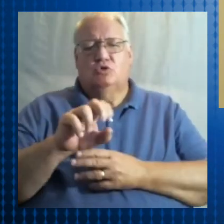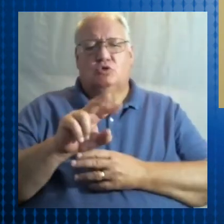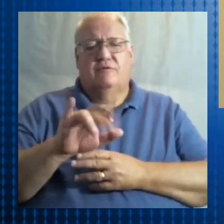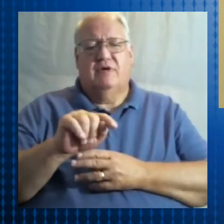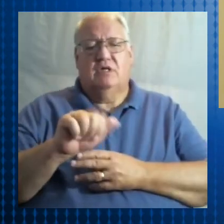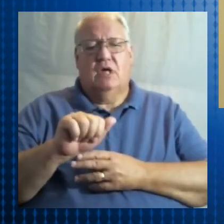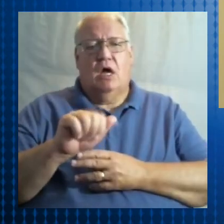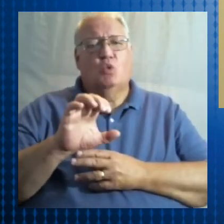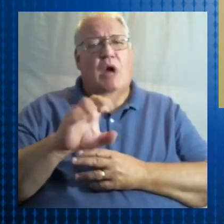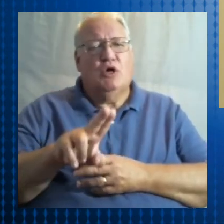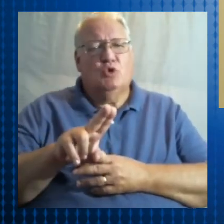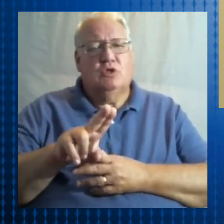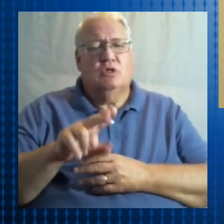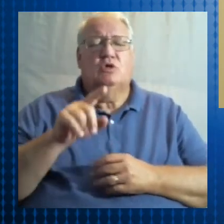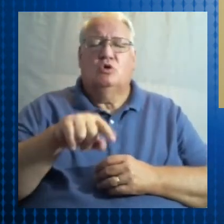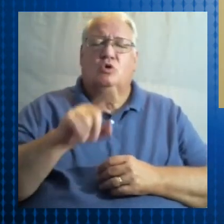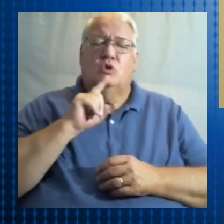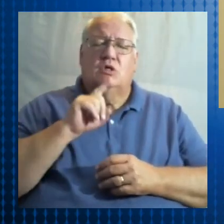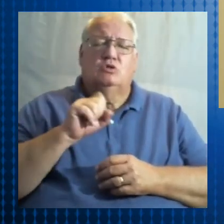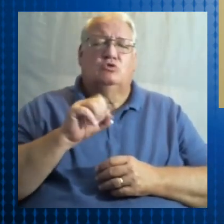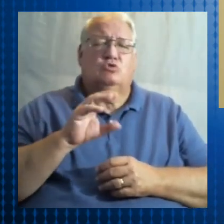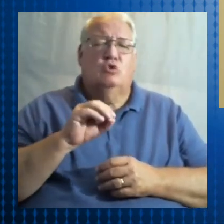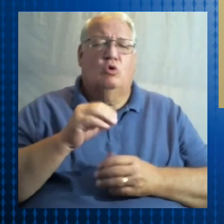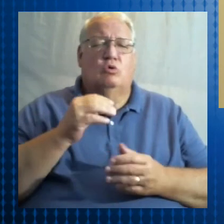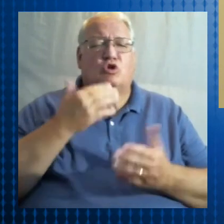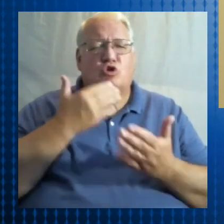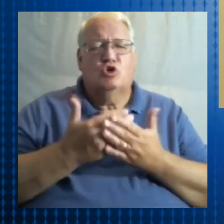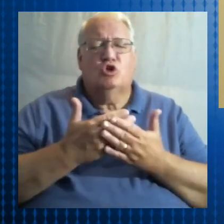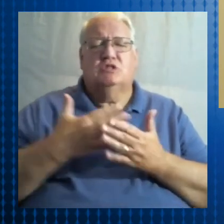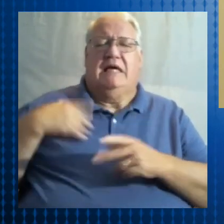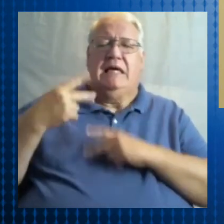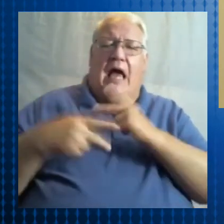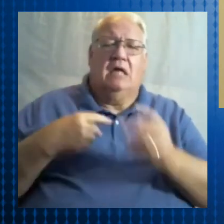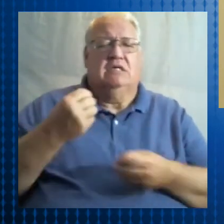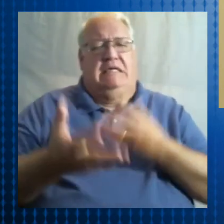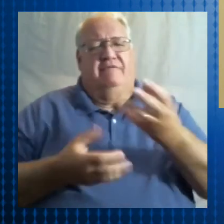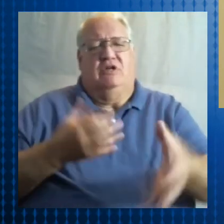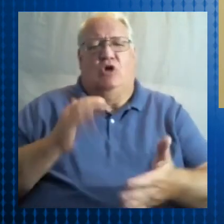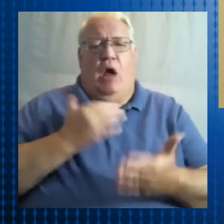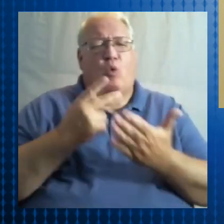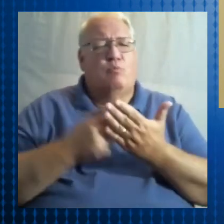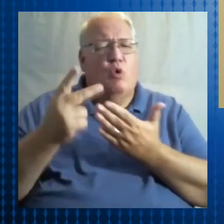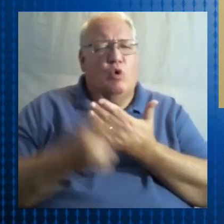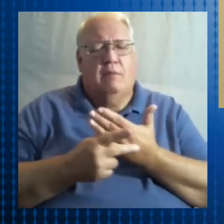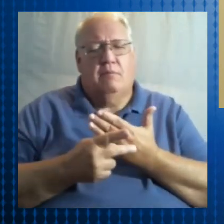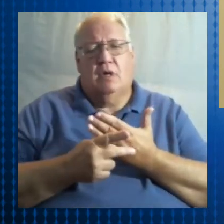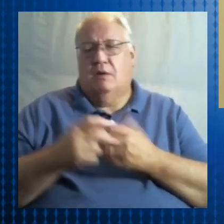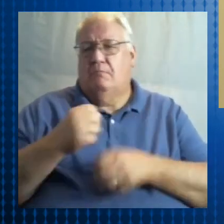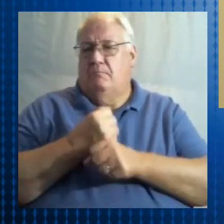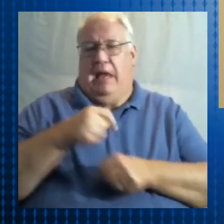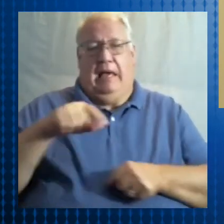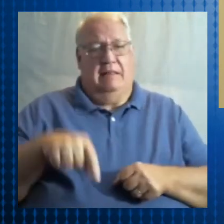Union. You have been so generous for our program over the years and really have made this possible. Without